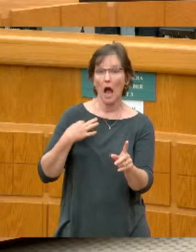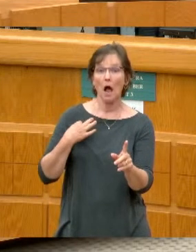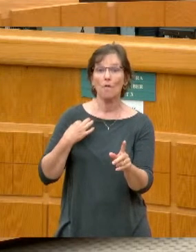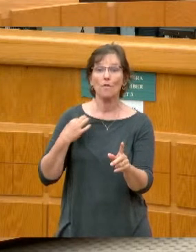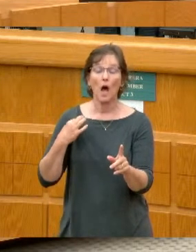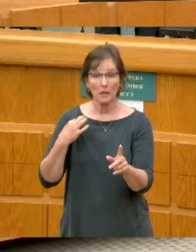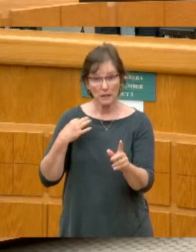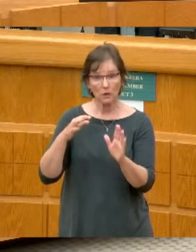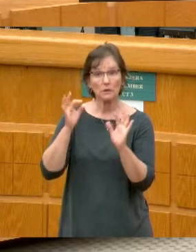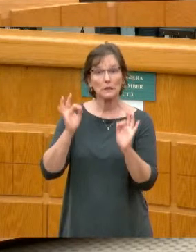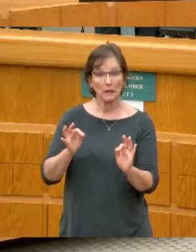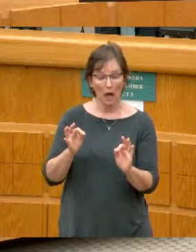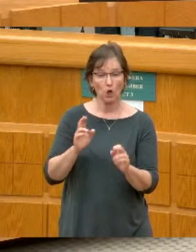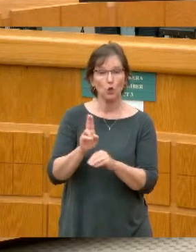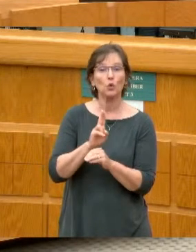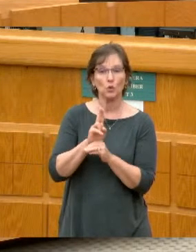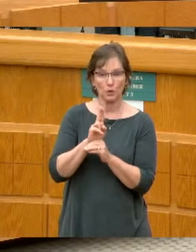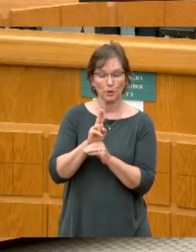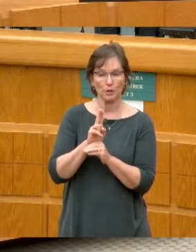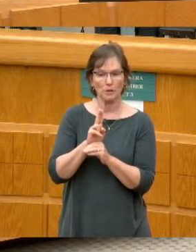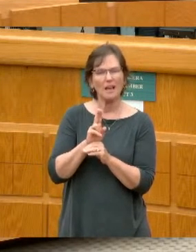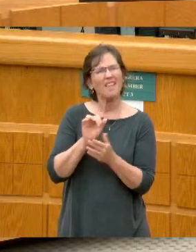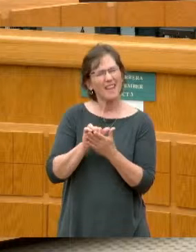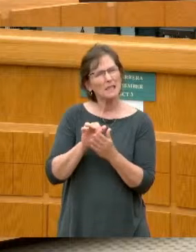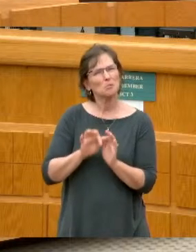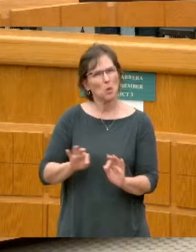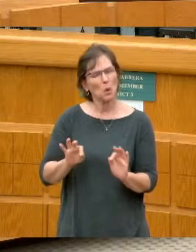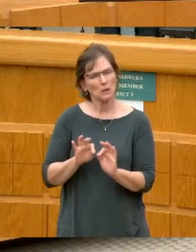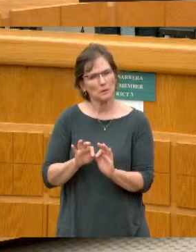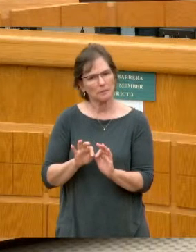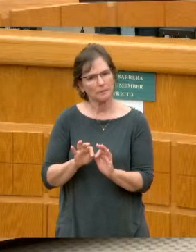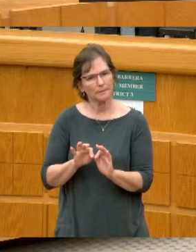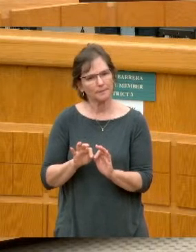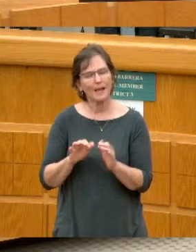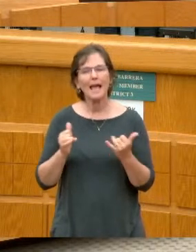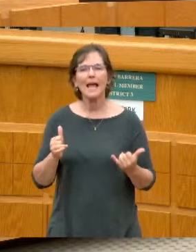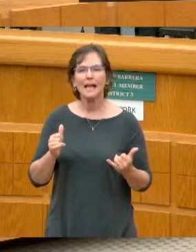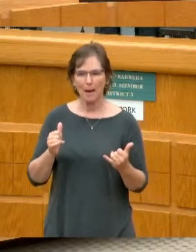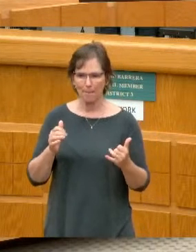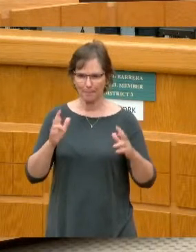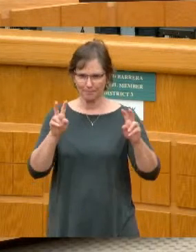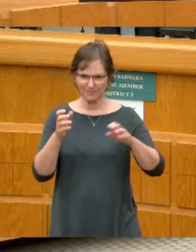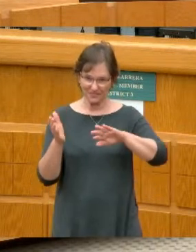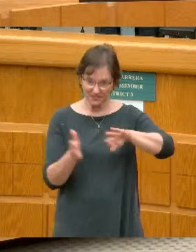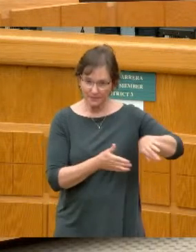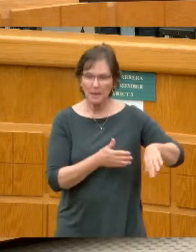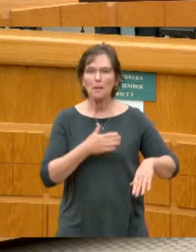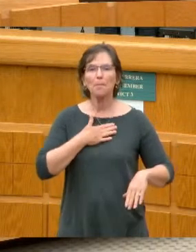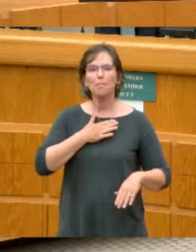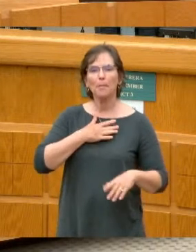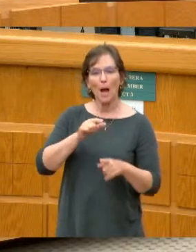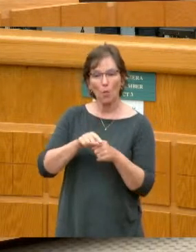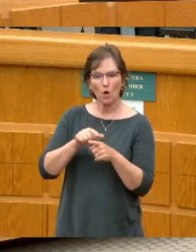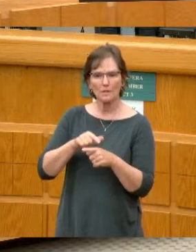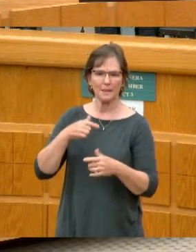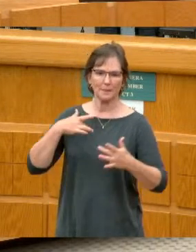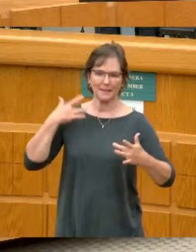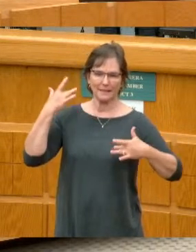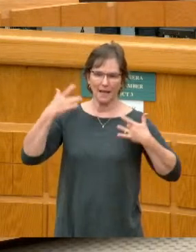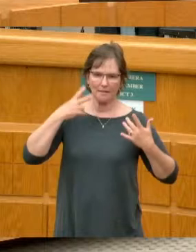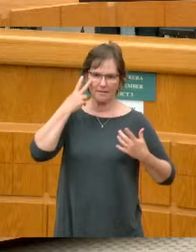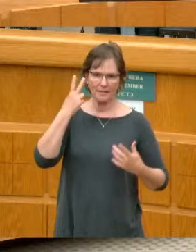COVID-19 vaccines and treatments, the state of Texas is prepared to quickly distribute those medicines to Texans, get this,